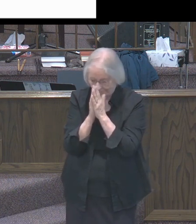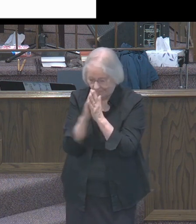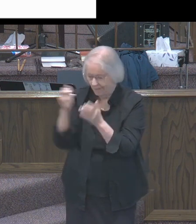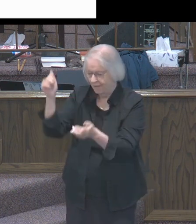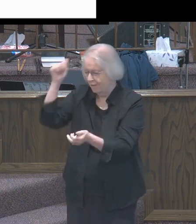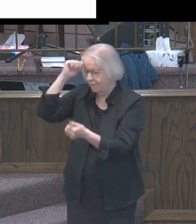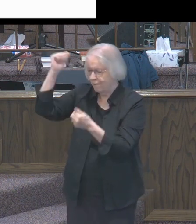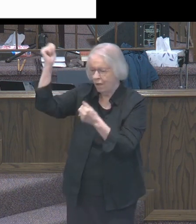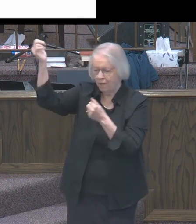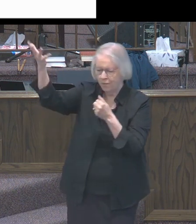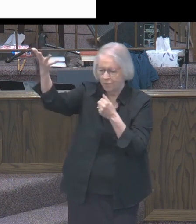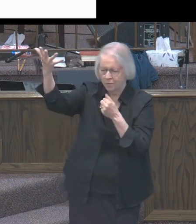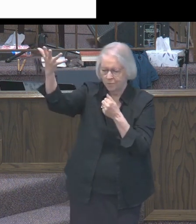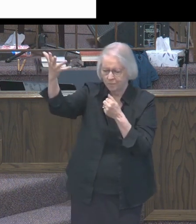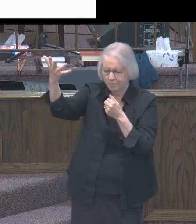Father, as we